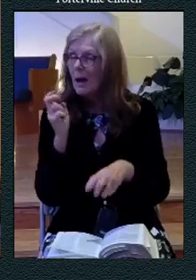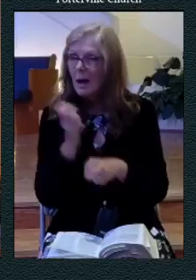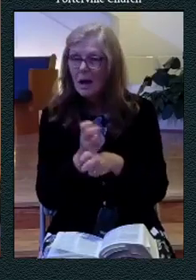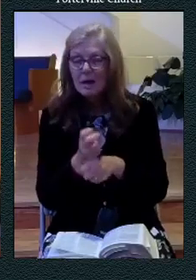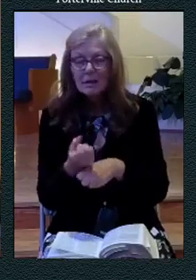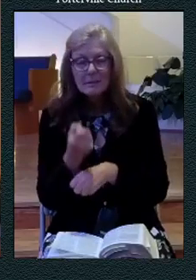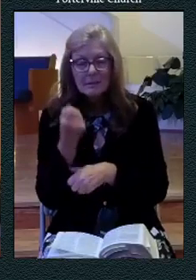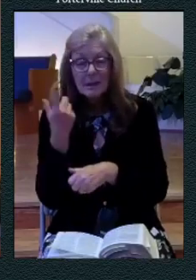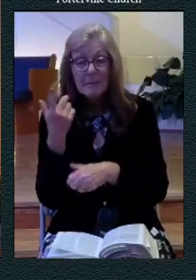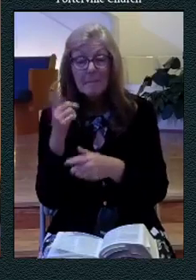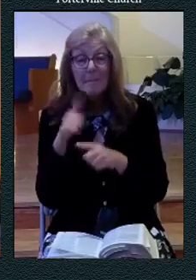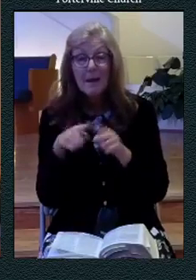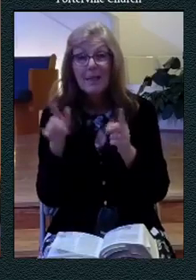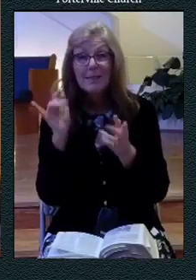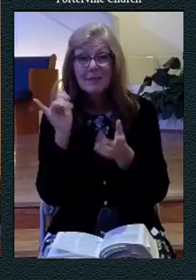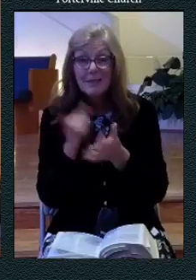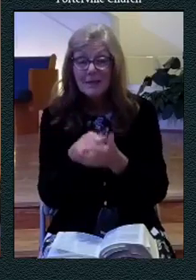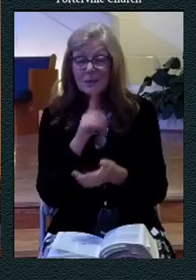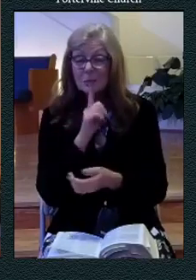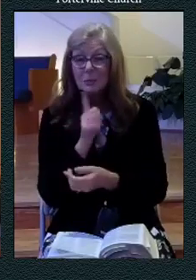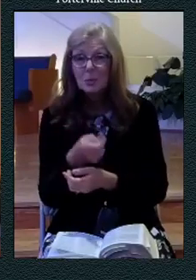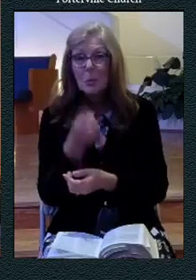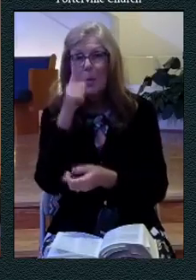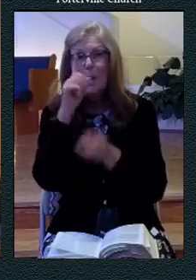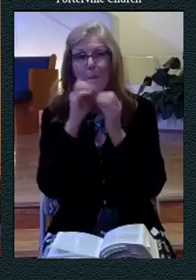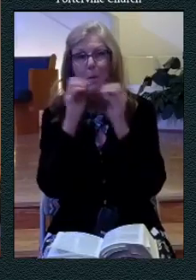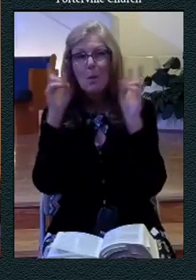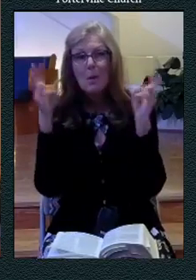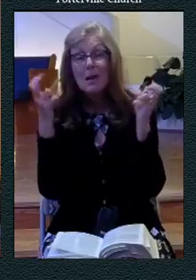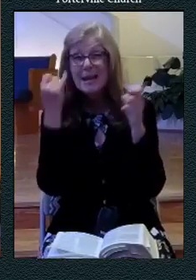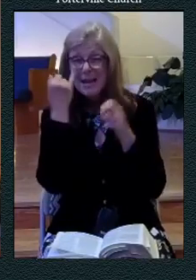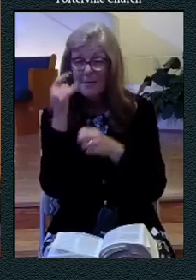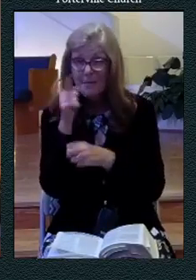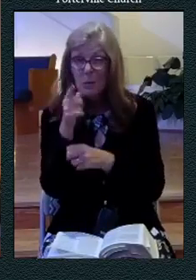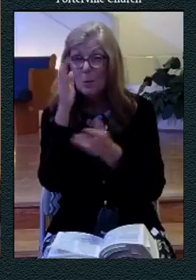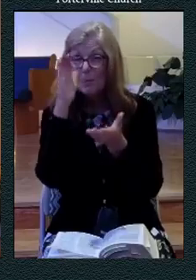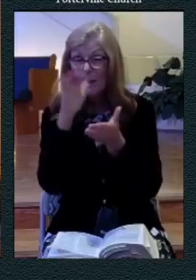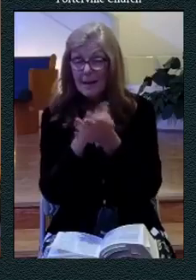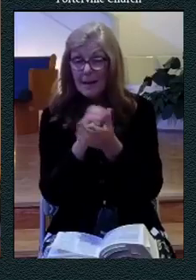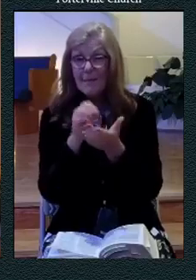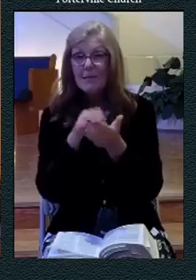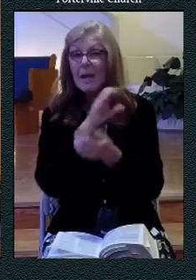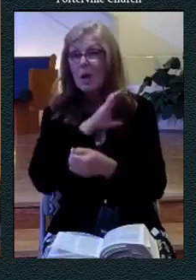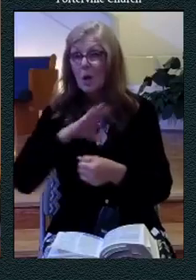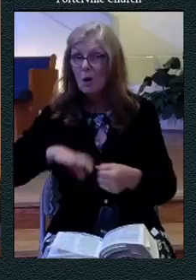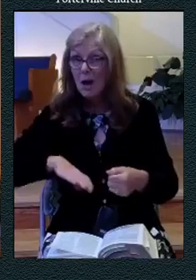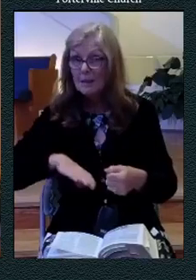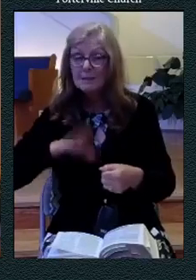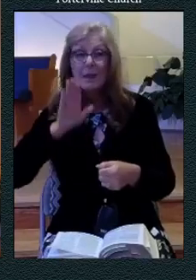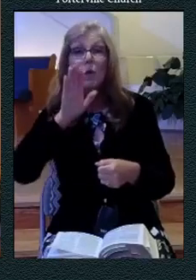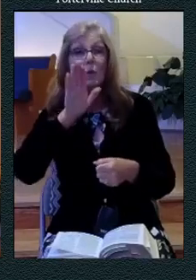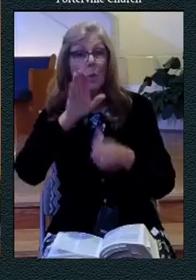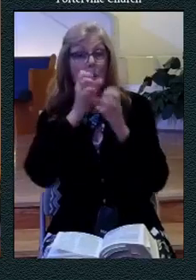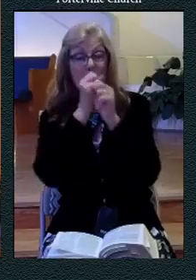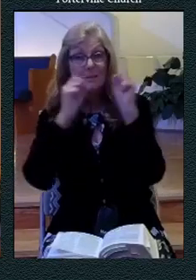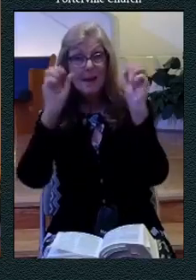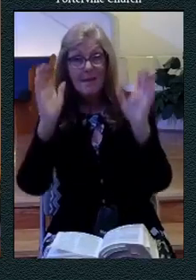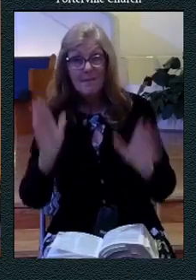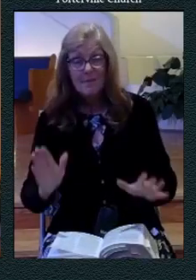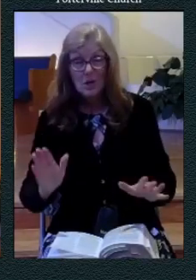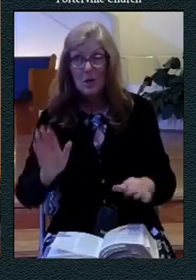what He does for us. One more quote. If you believe in Christ as your Savior, His